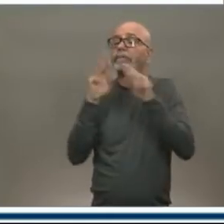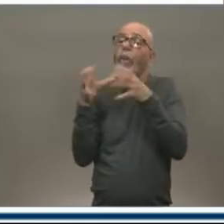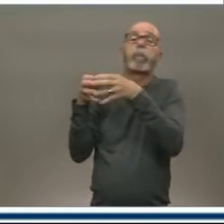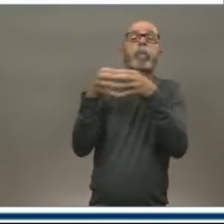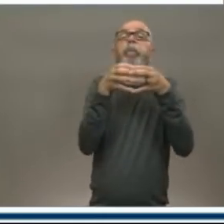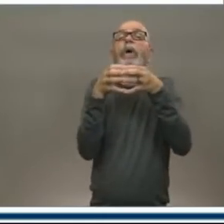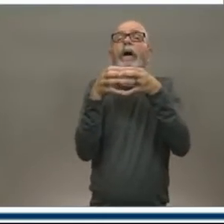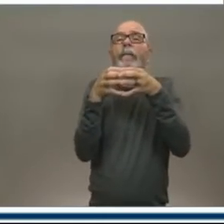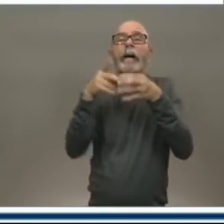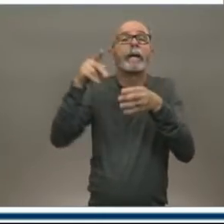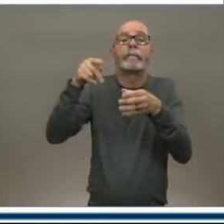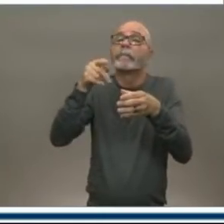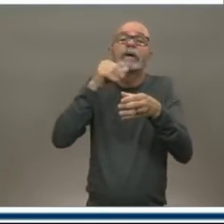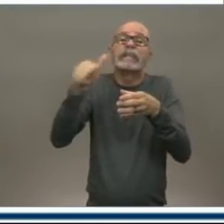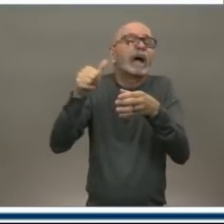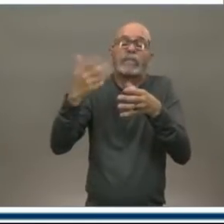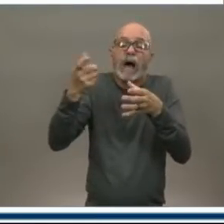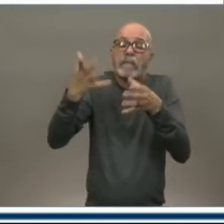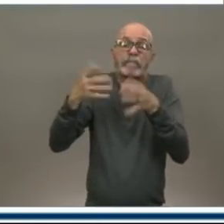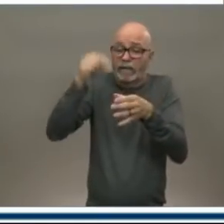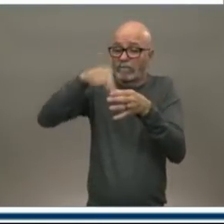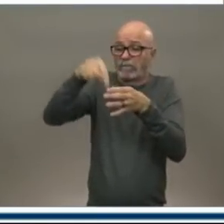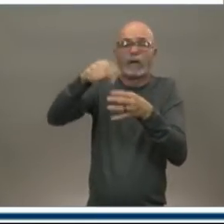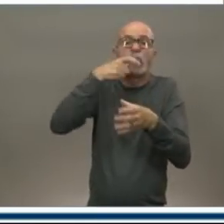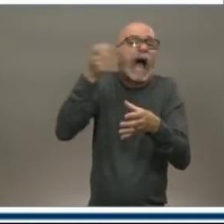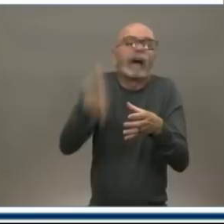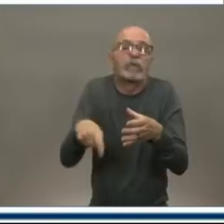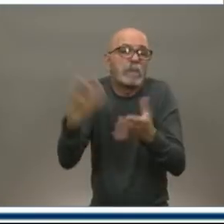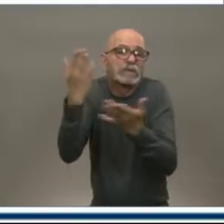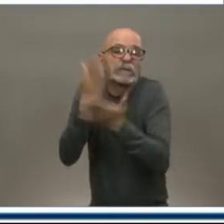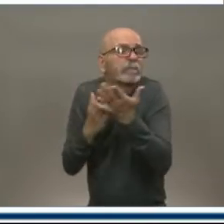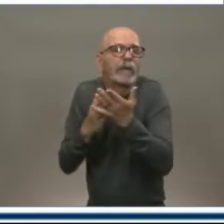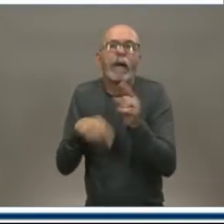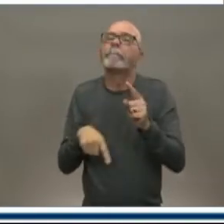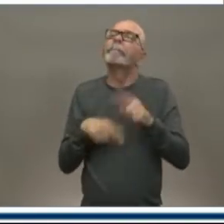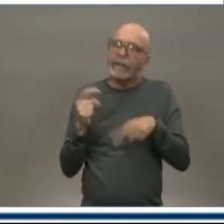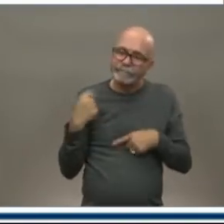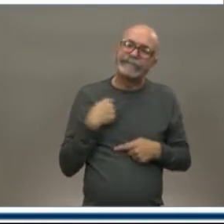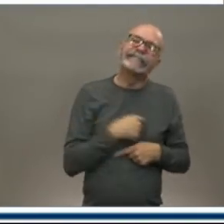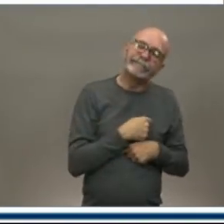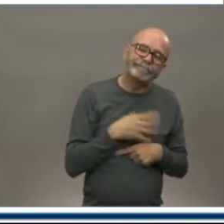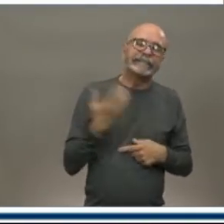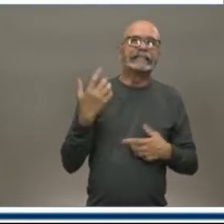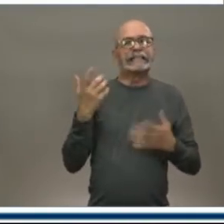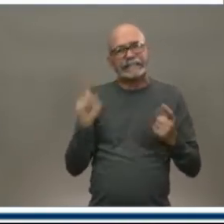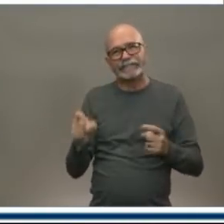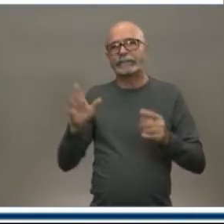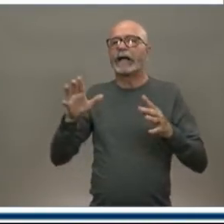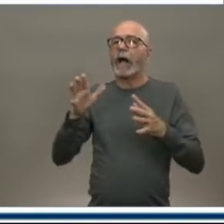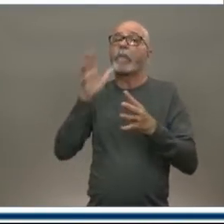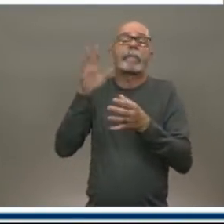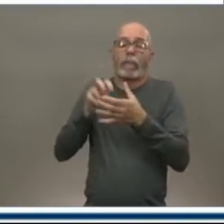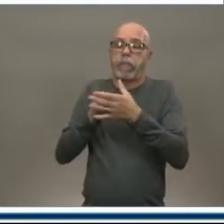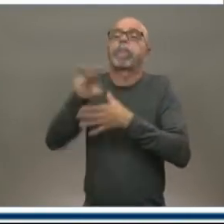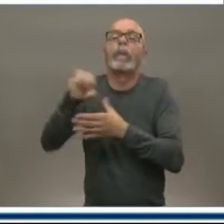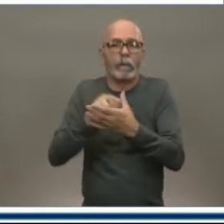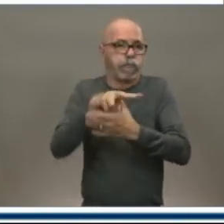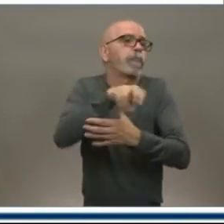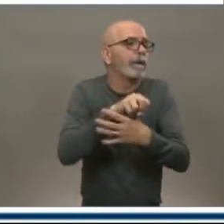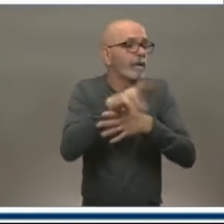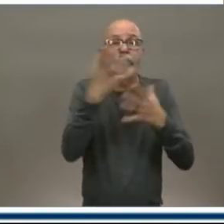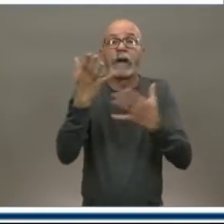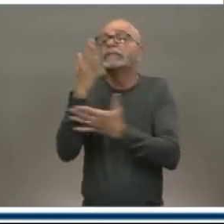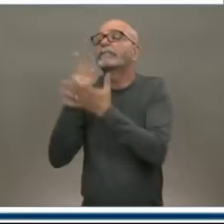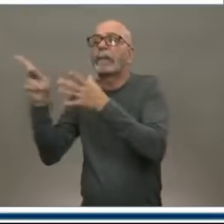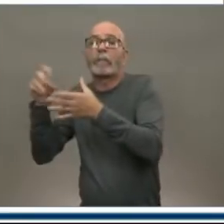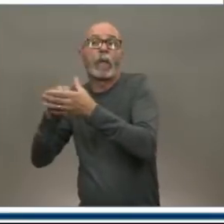have to distance. So I think we got to make 2 things. We got to make sure we don't jump to conclusions just because of a picture, but also it's important